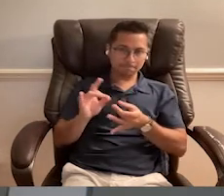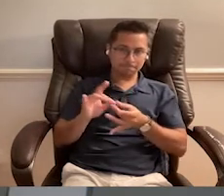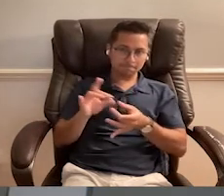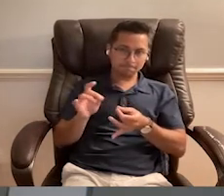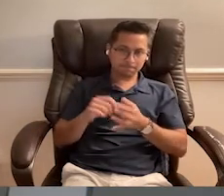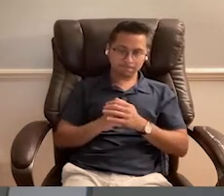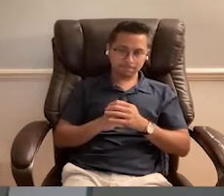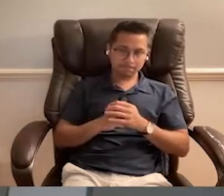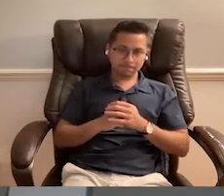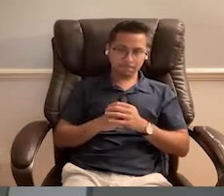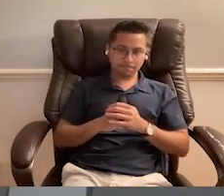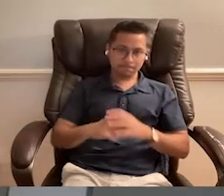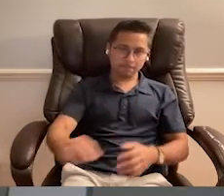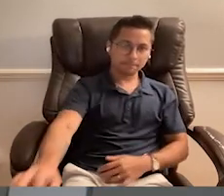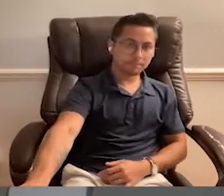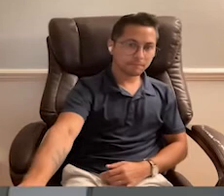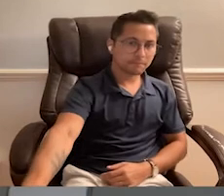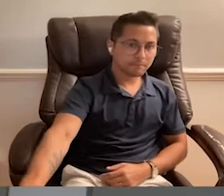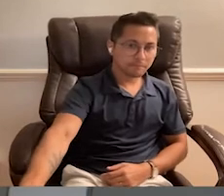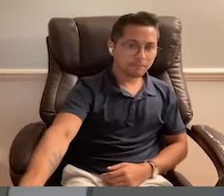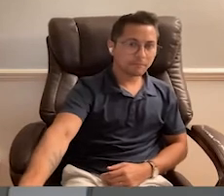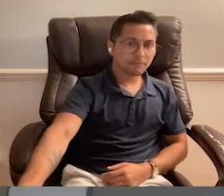neuropsych has to be higher to be the higher question.